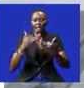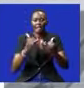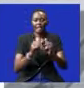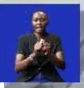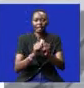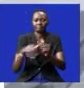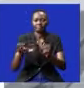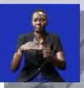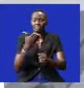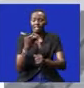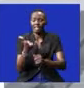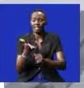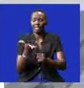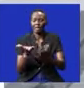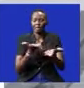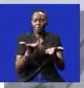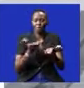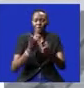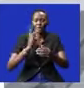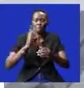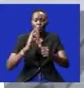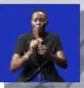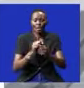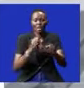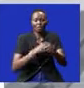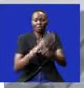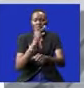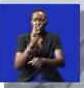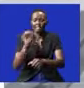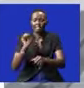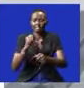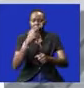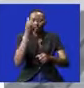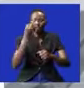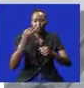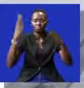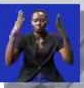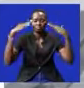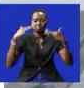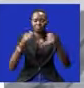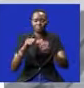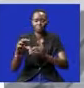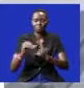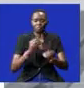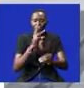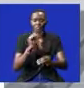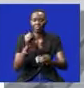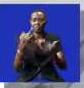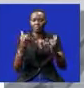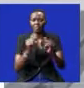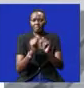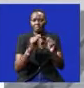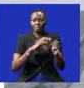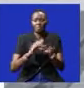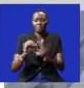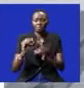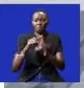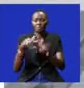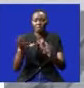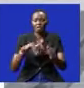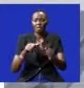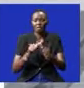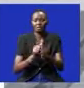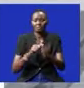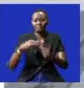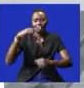gwenge ko mago ma oula mapek mokel koda koth maburore e pacho kaendi ne odaro e miechgi nyal dhi e gwenge ko mago ma